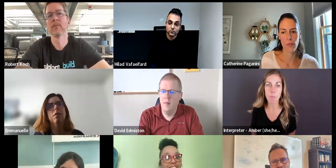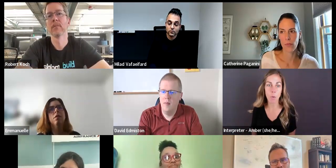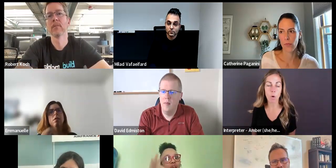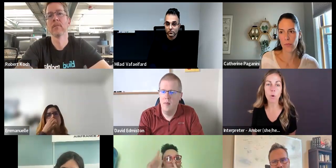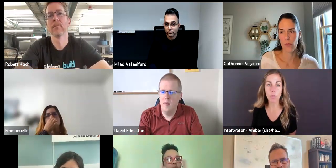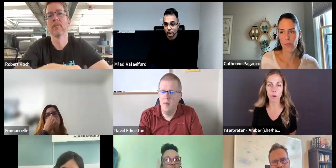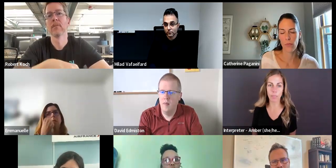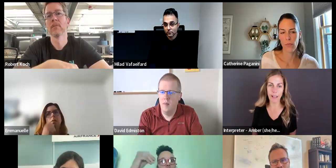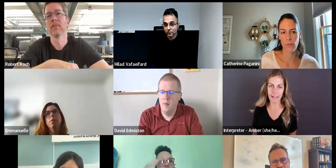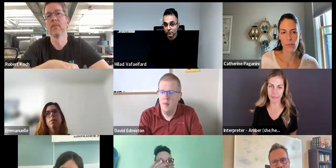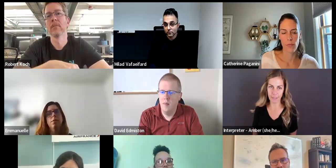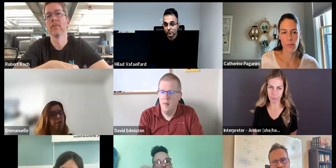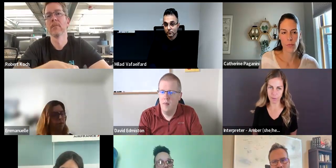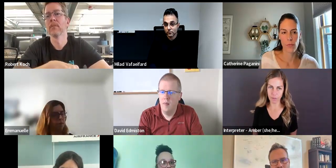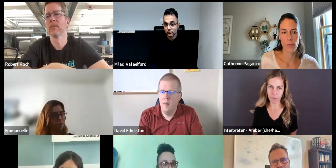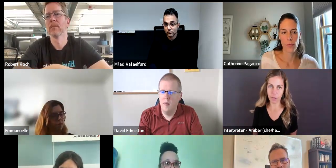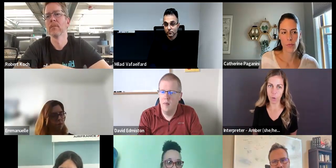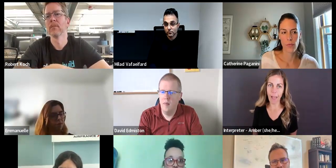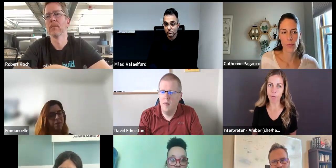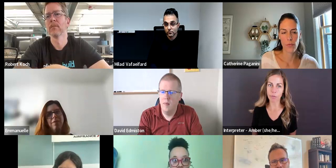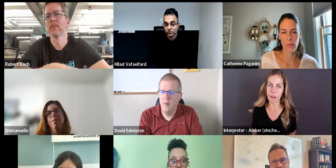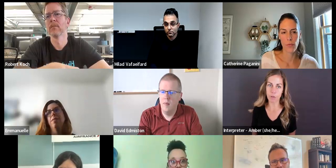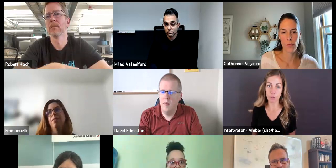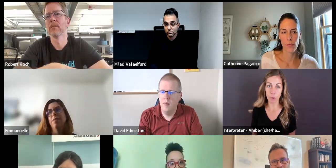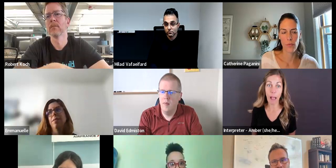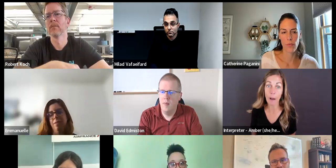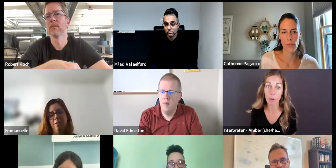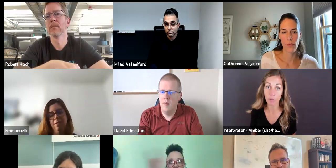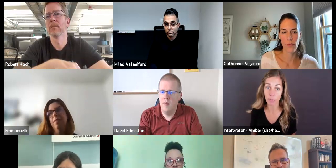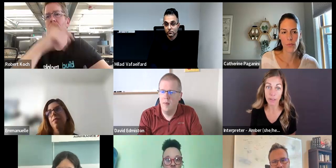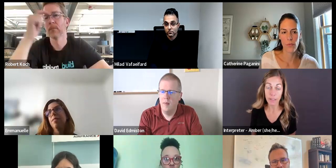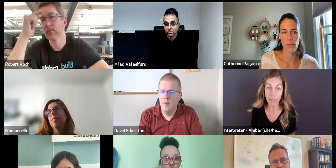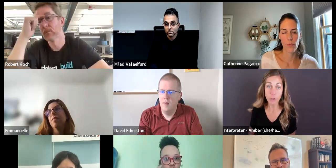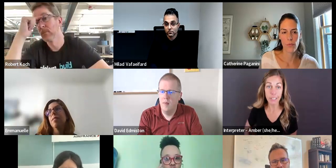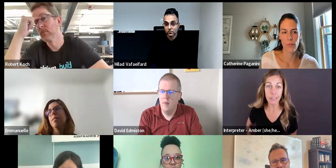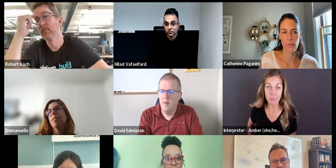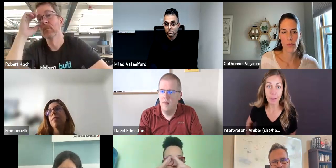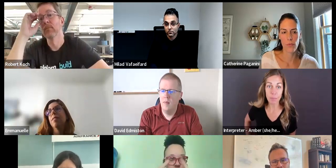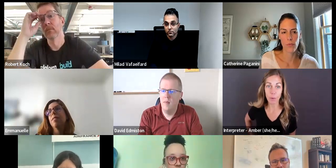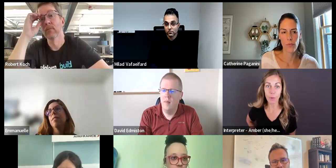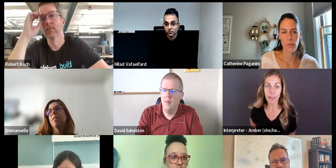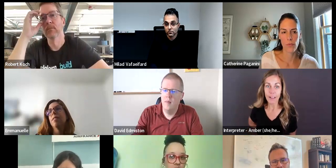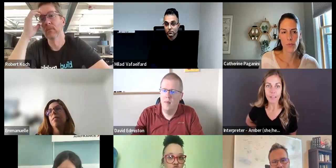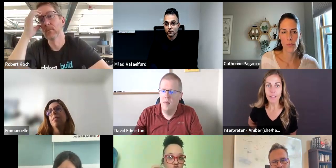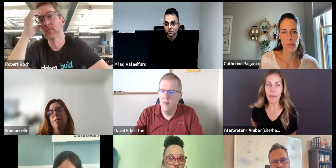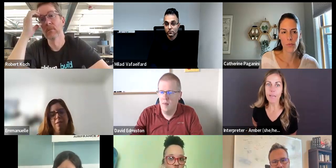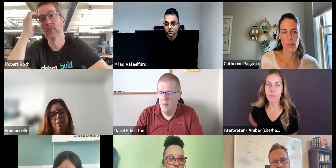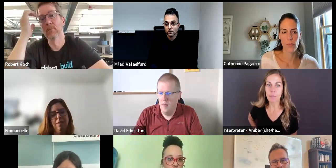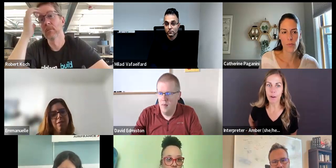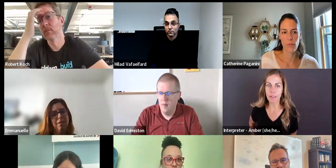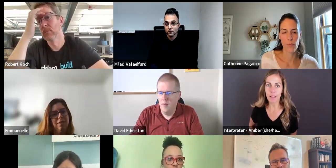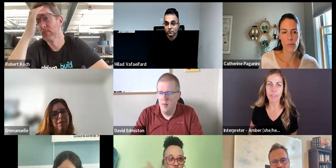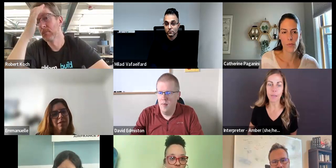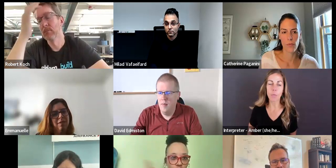system or Uber or that kind of thing, especially, you know, out of towners or out of country people. Like if I